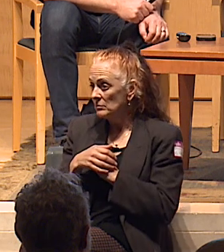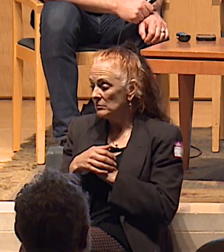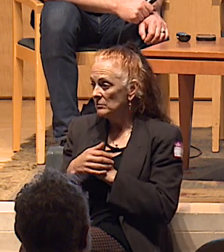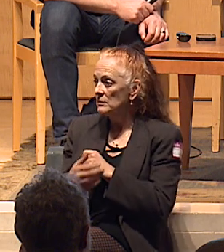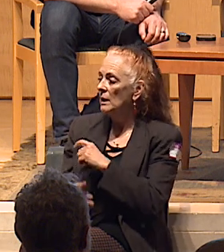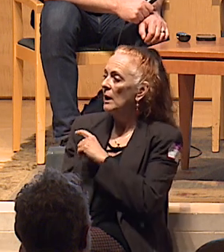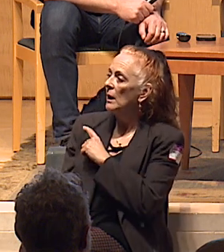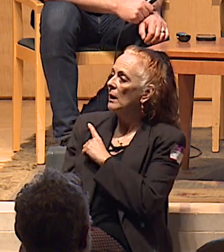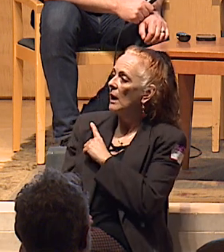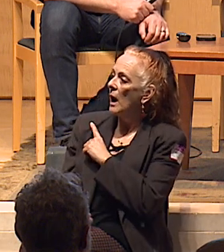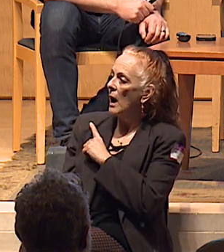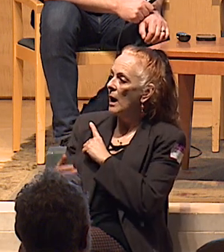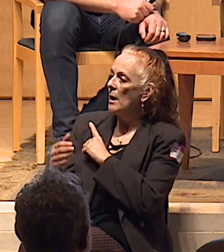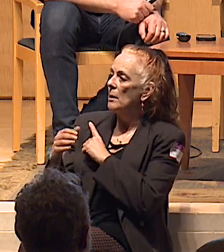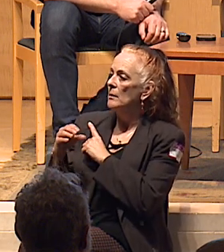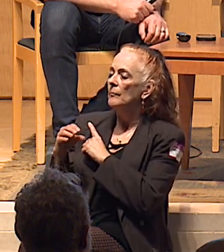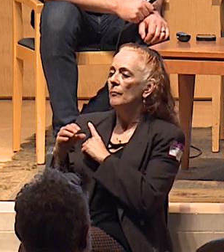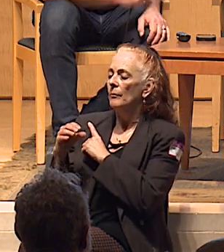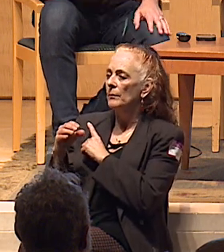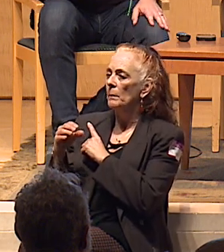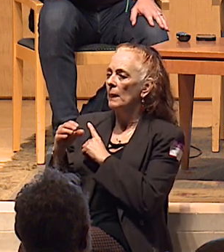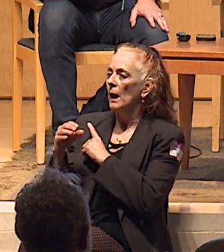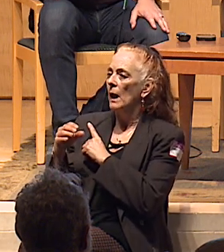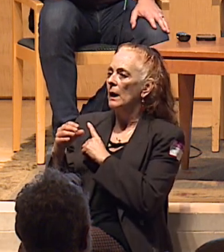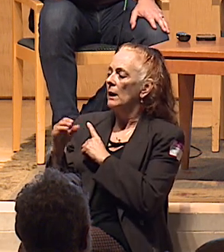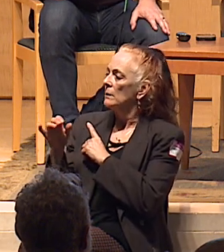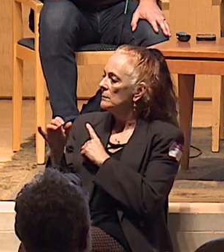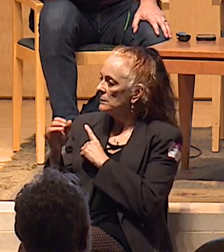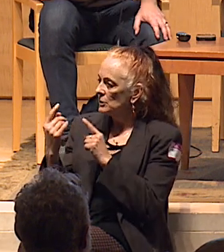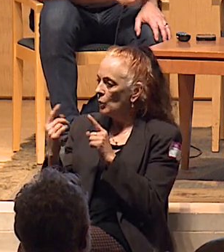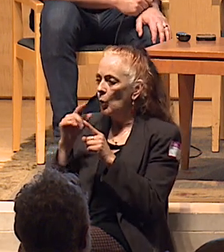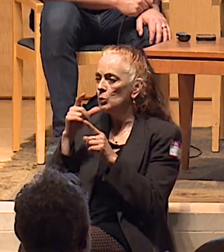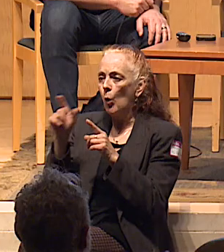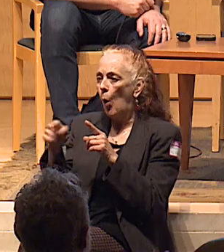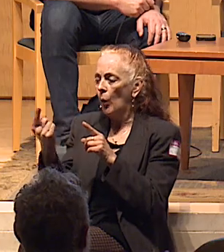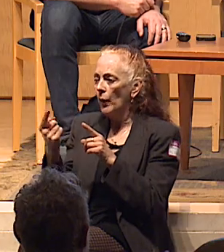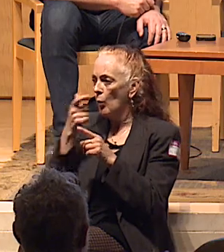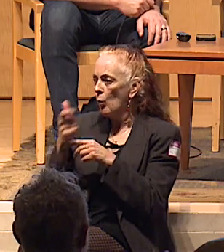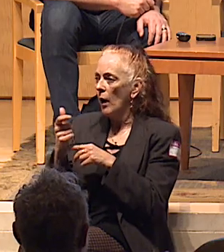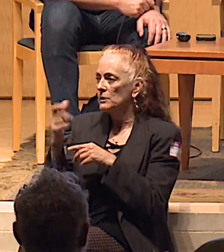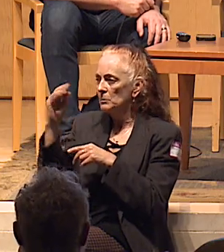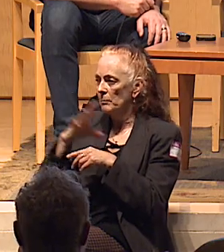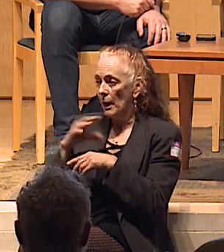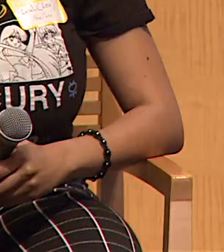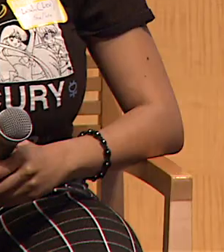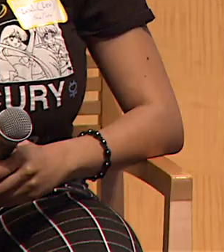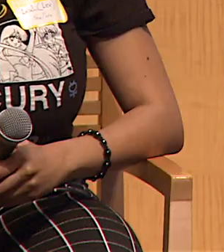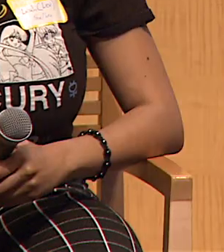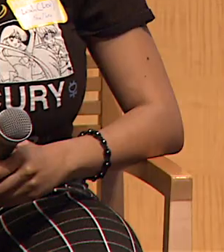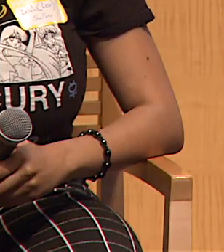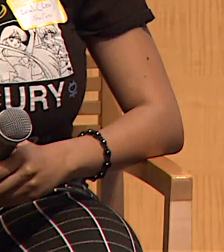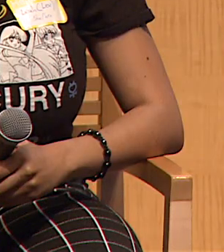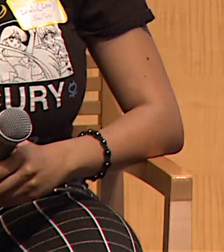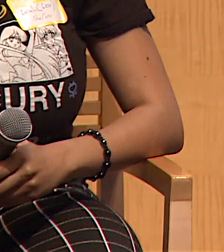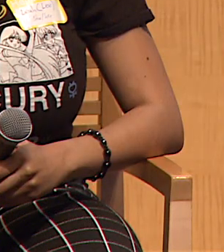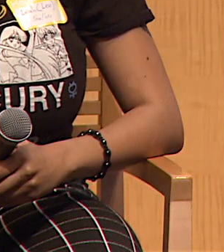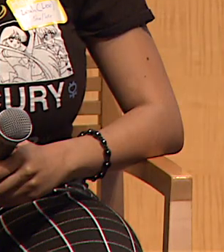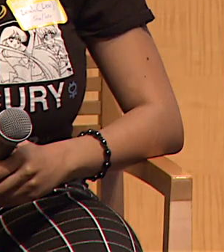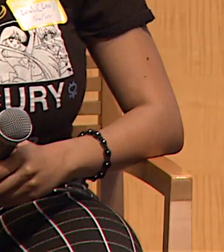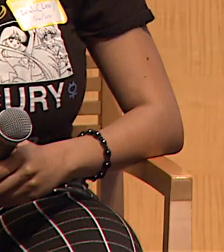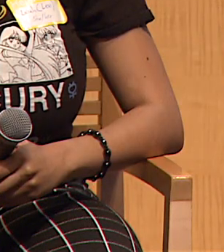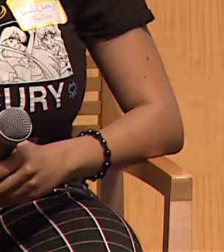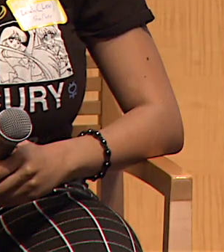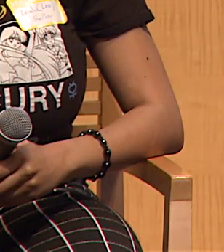who only watched male porn. Yes. But it's really, I feel like it's really about just the